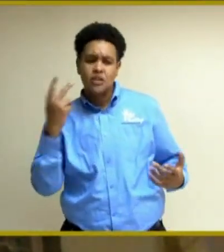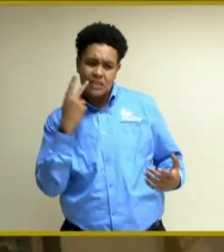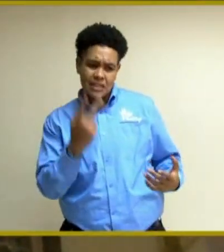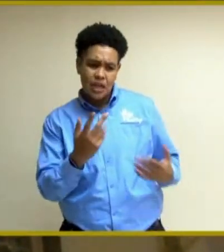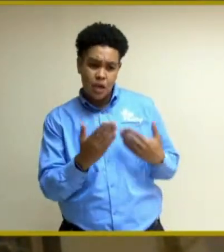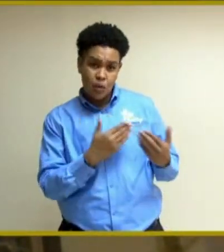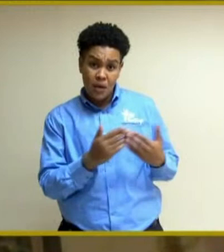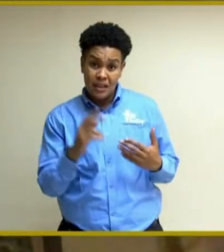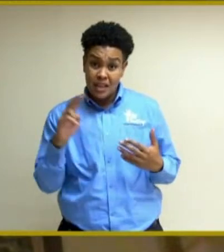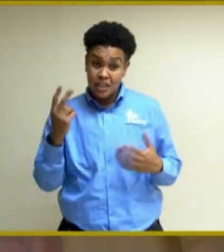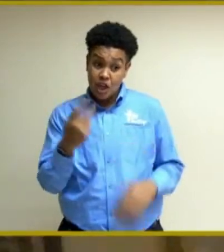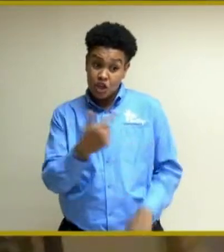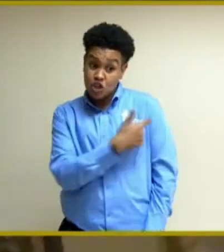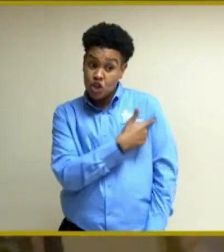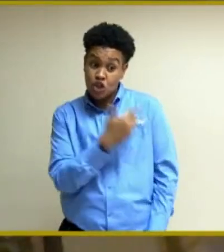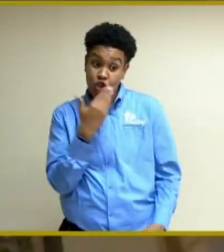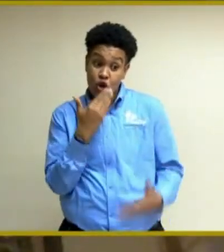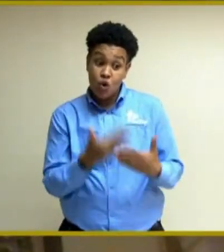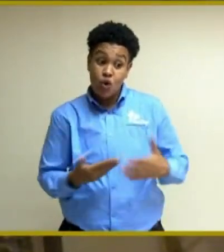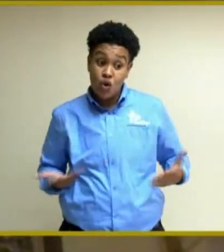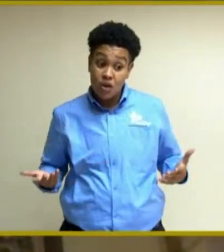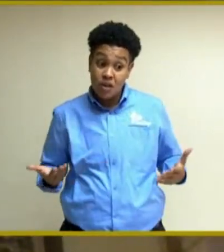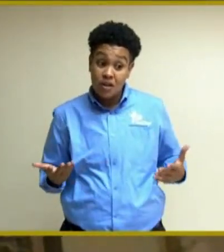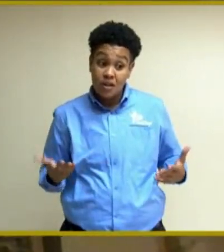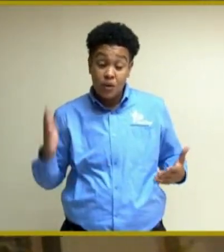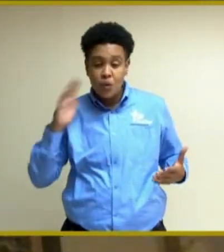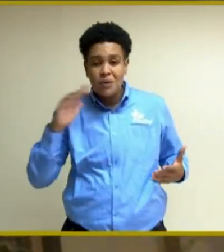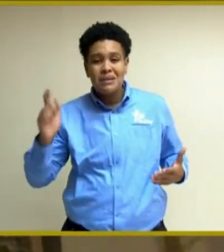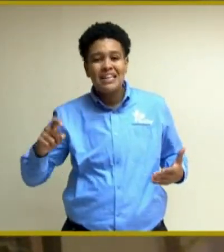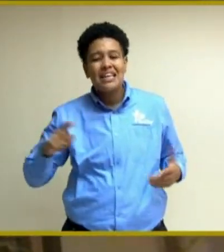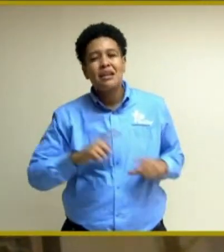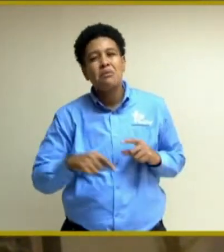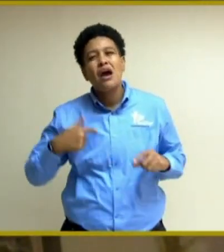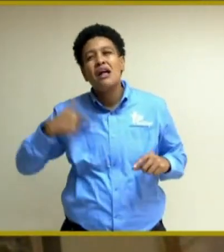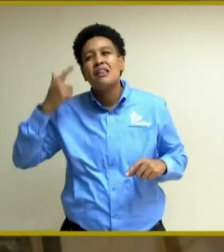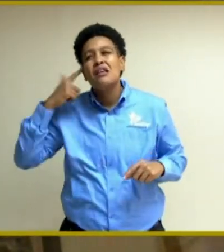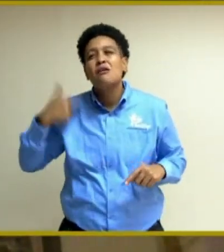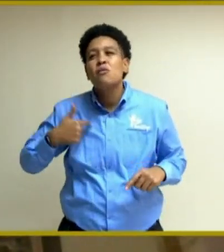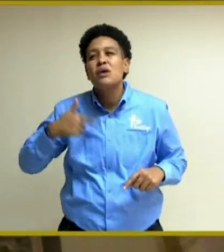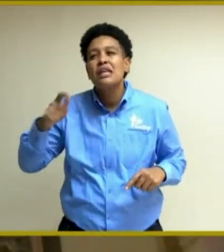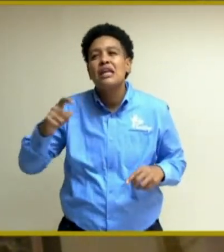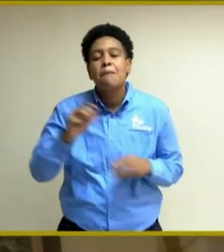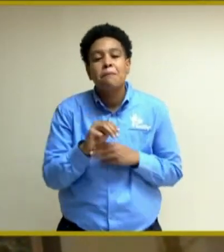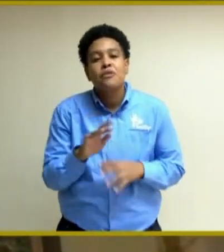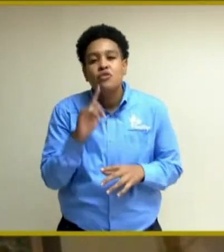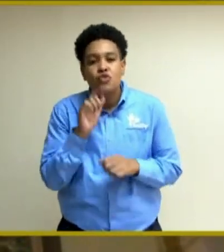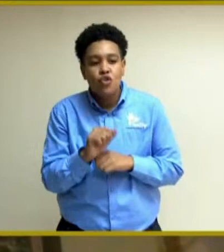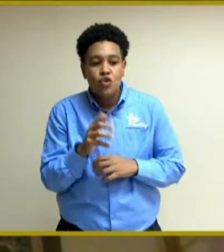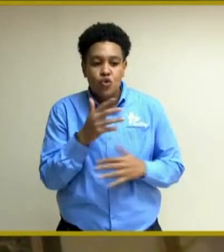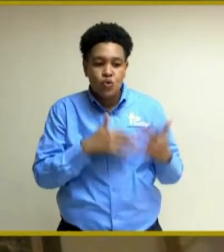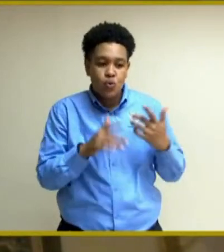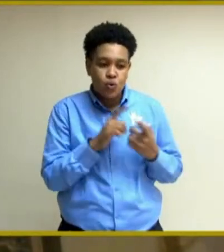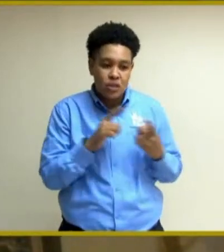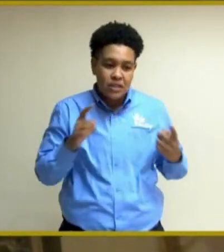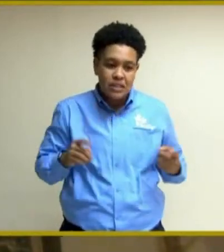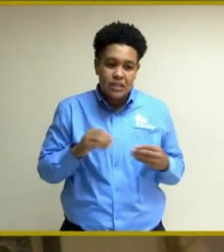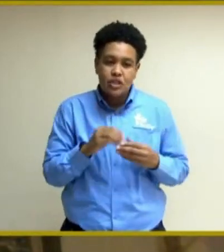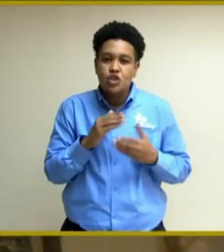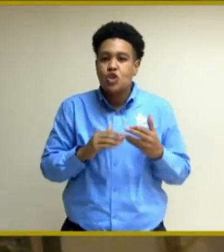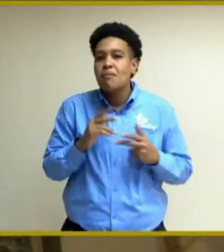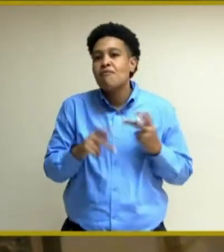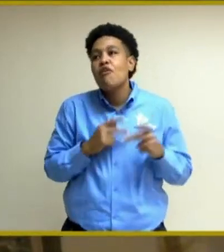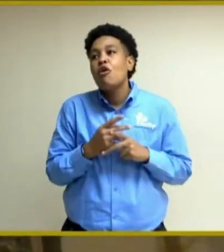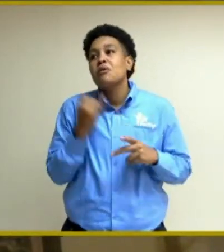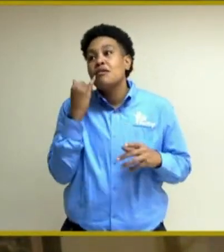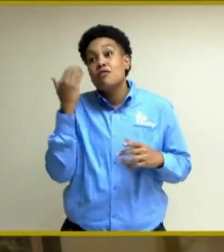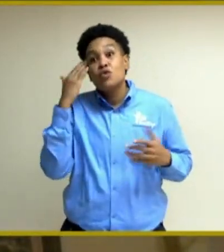whether booster shots are going to be needed. But I think we need, Minister, certainly the social distancing in some forms, if